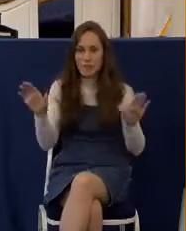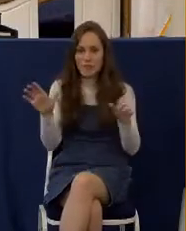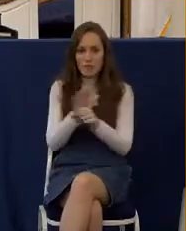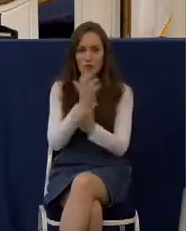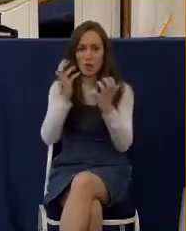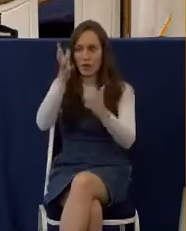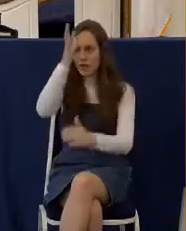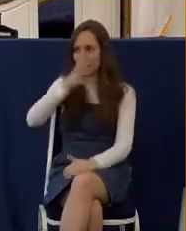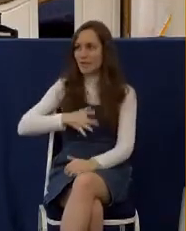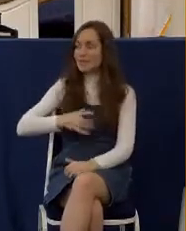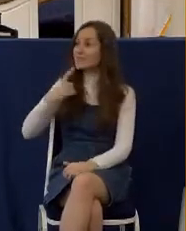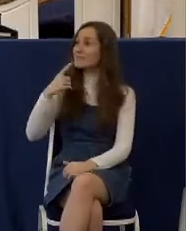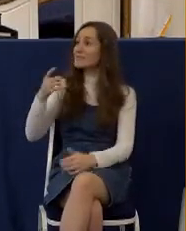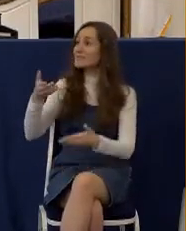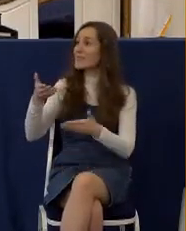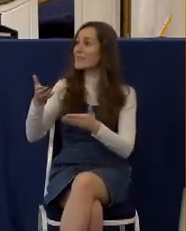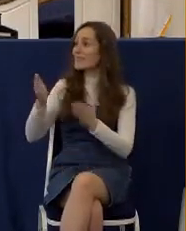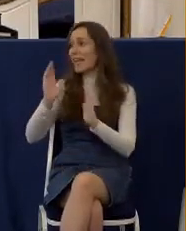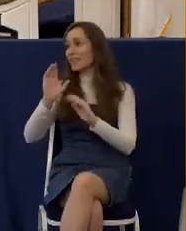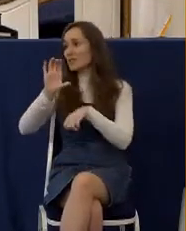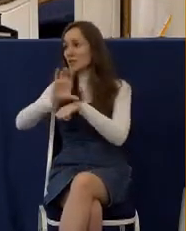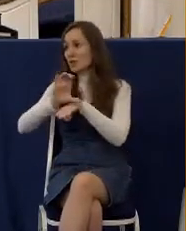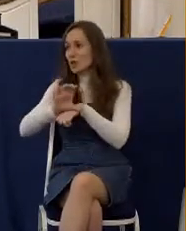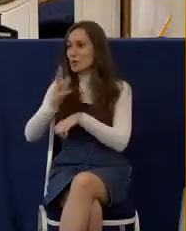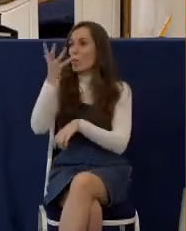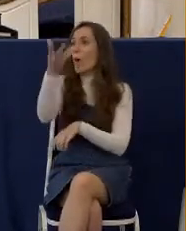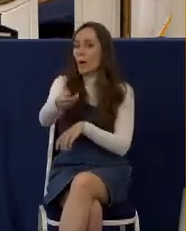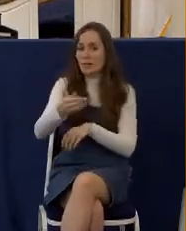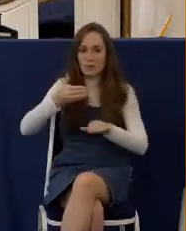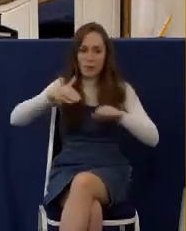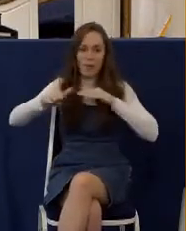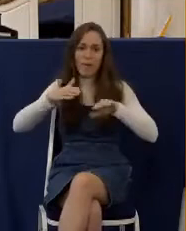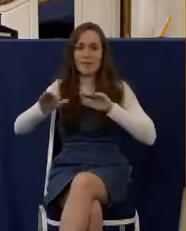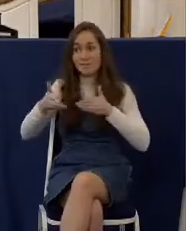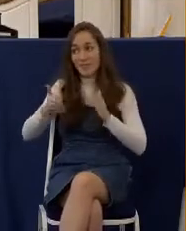the man in the back said, let her walk, preacher, let her walk.